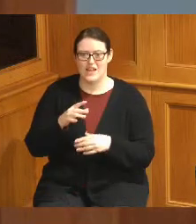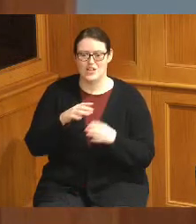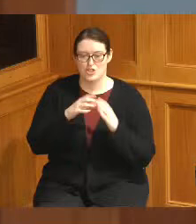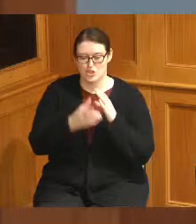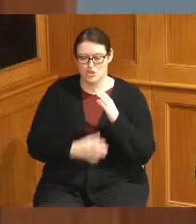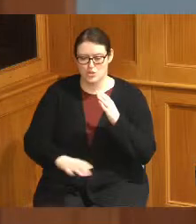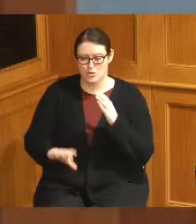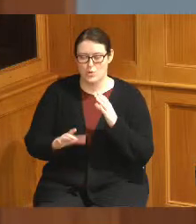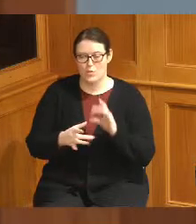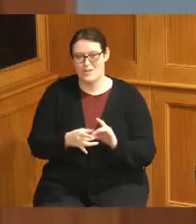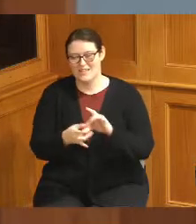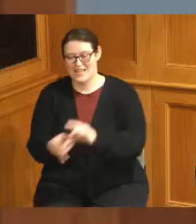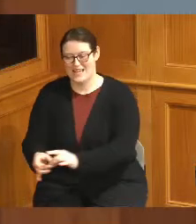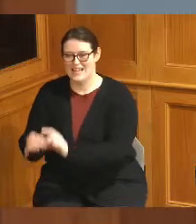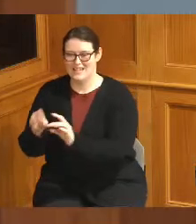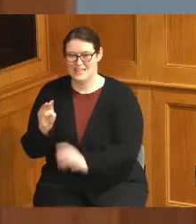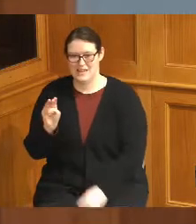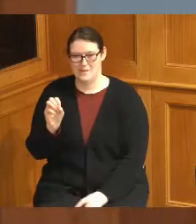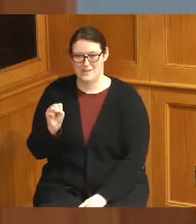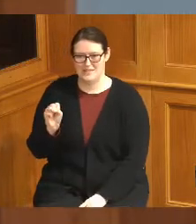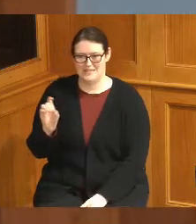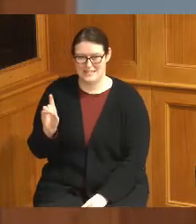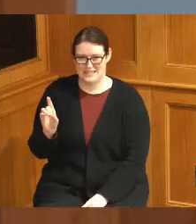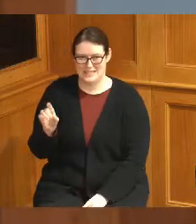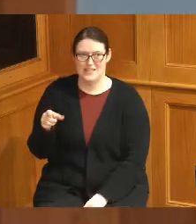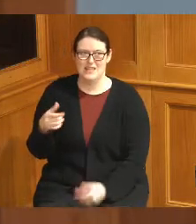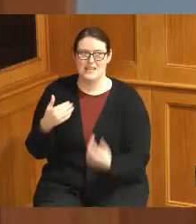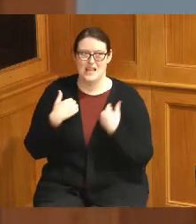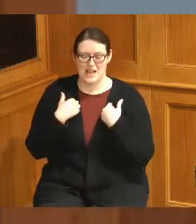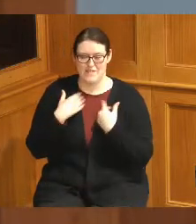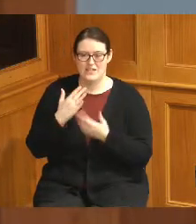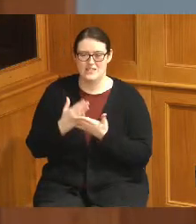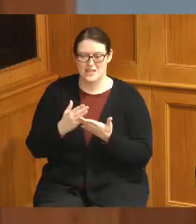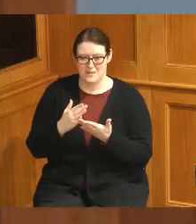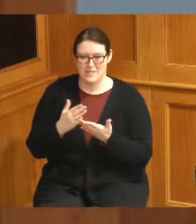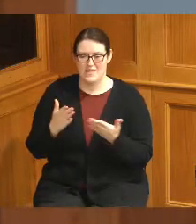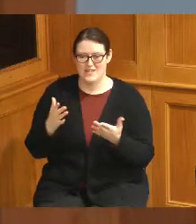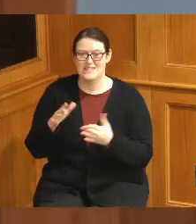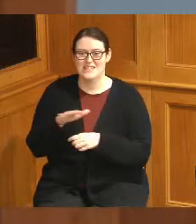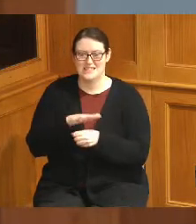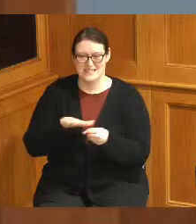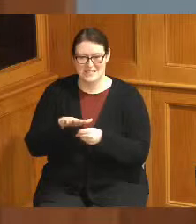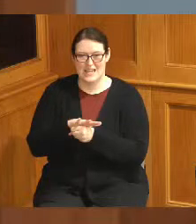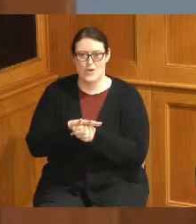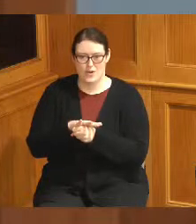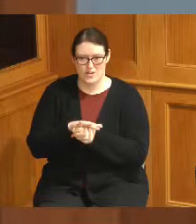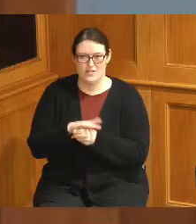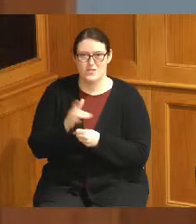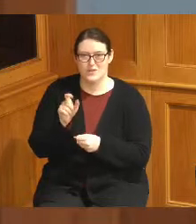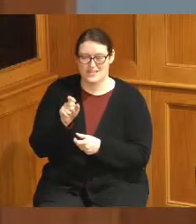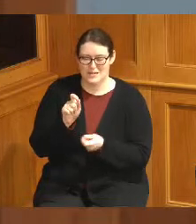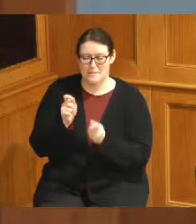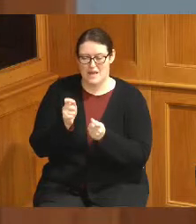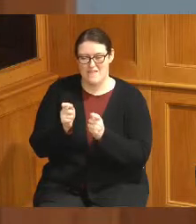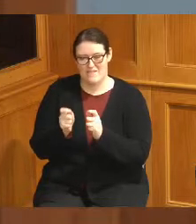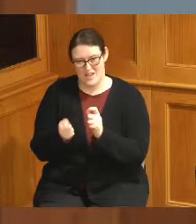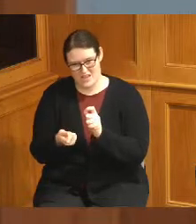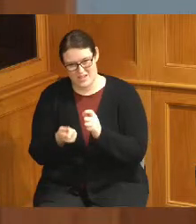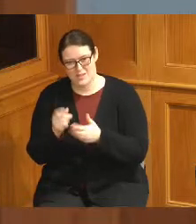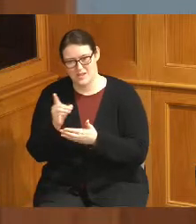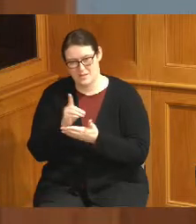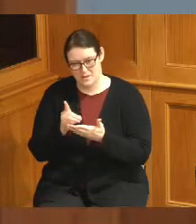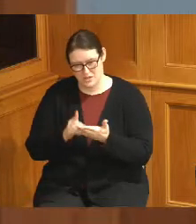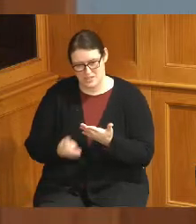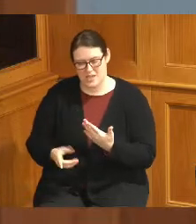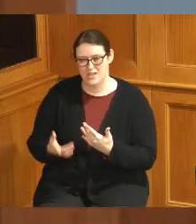connects into the MSD system, and they do have some utilities in the same area. So some modifications had to be made there that caused some cost